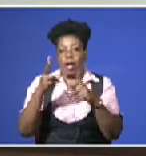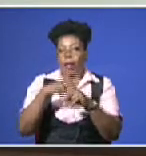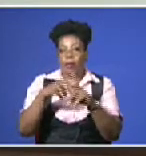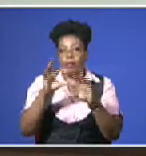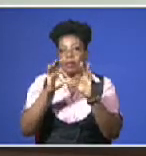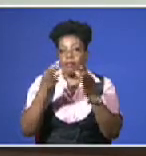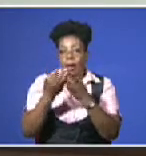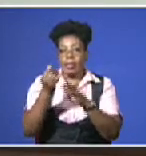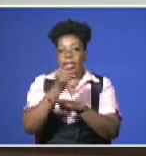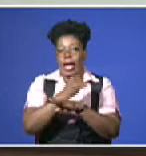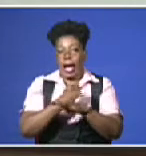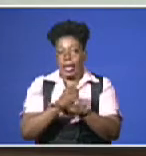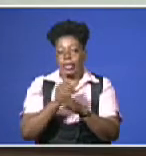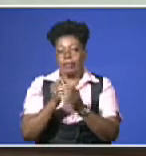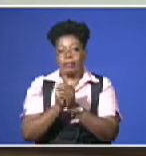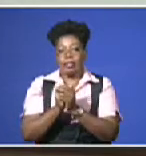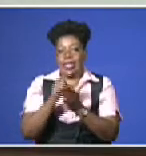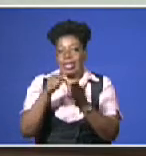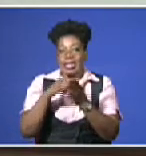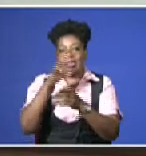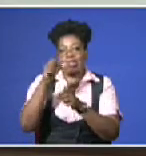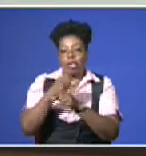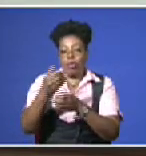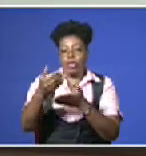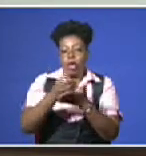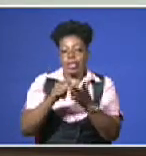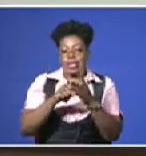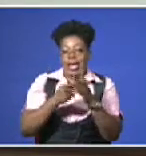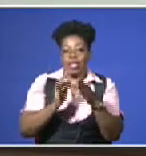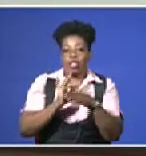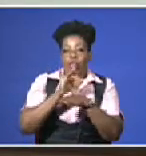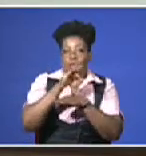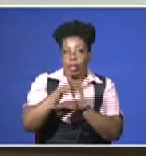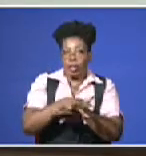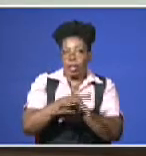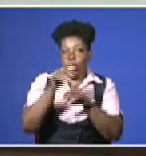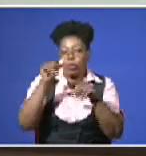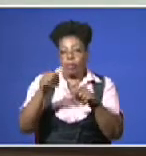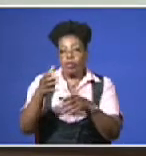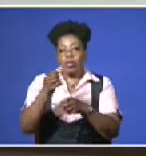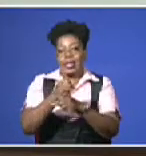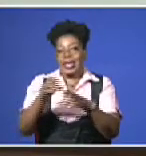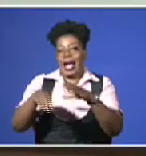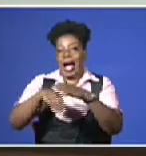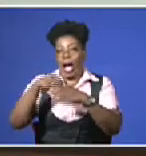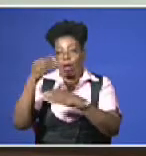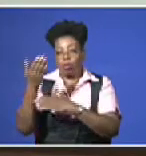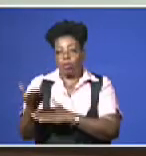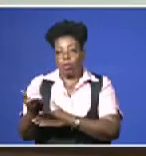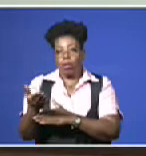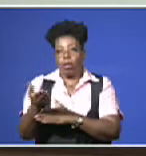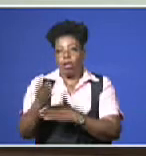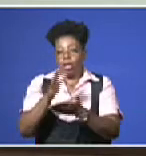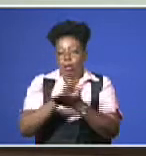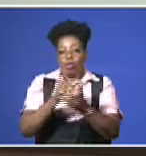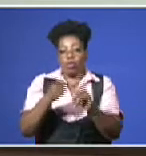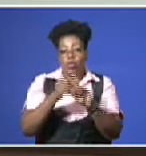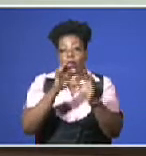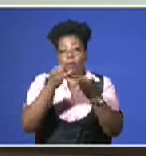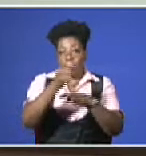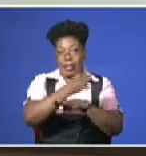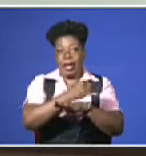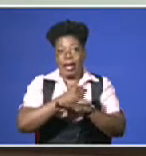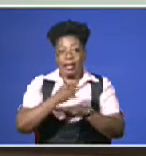Family Islands. I think this year, because we were able to get started early, we were able to get out the forms to the Family